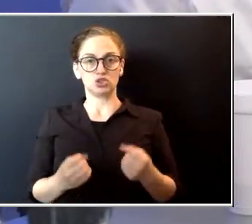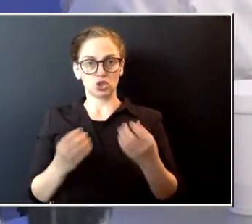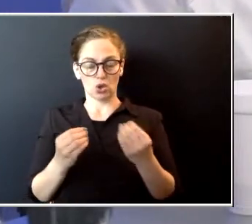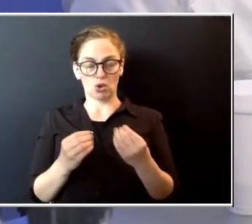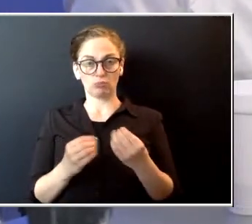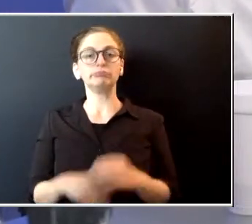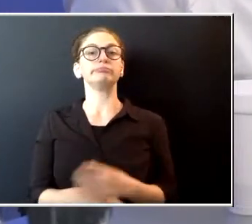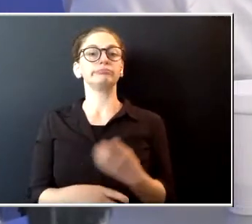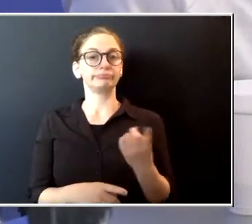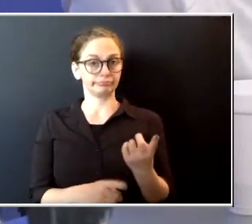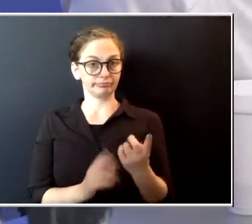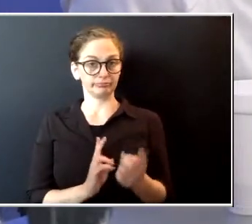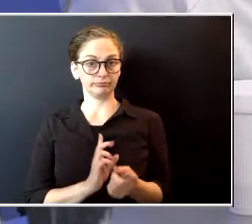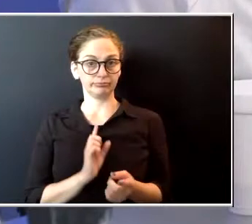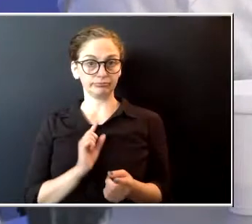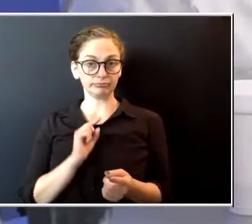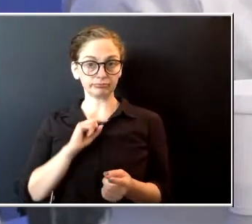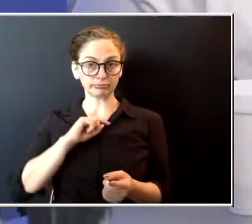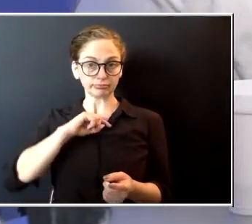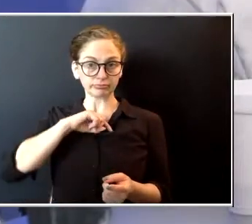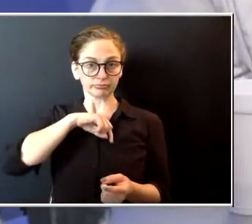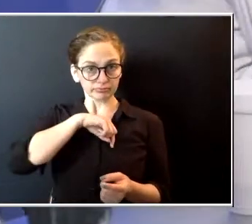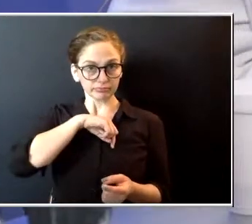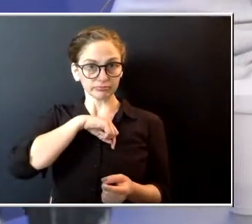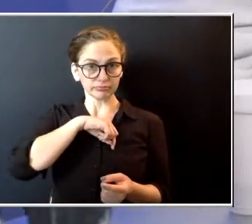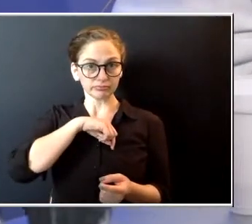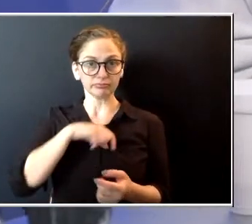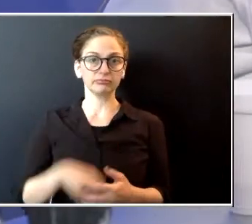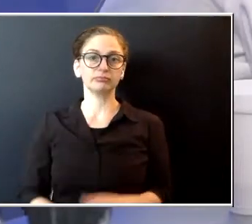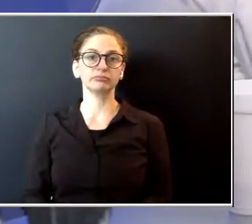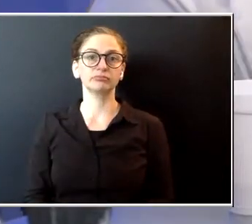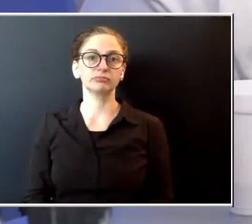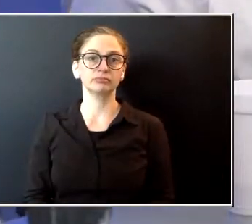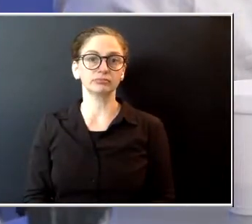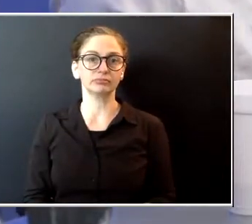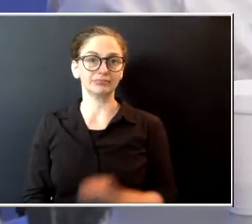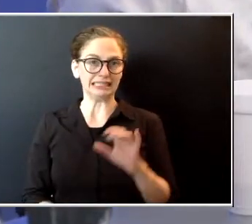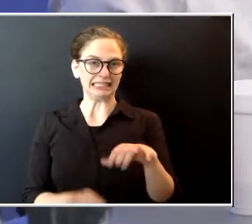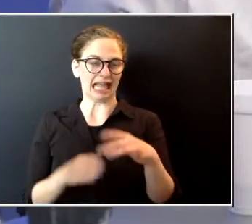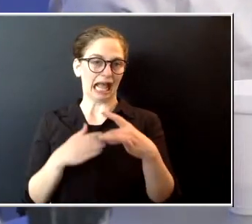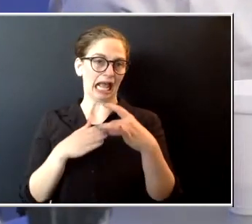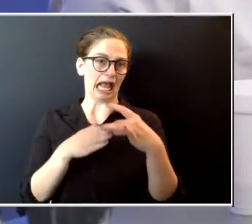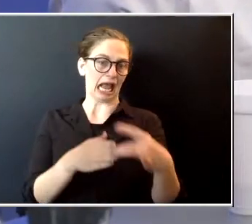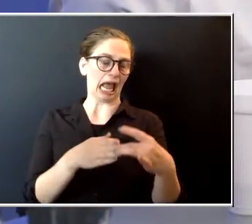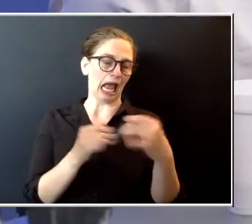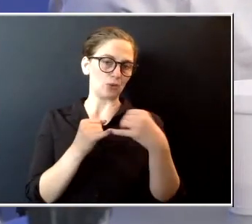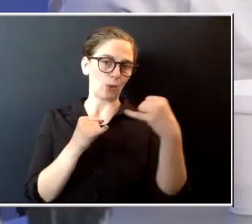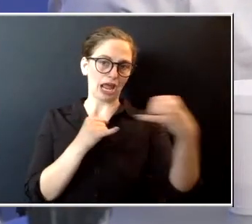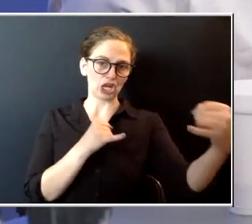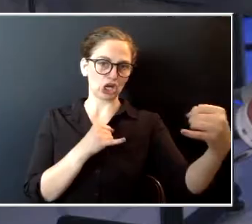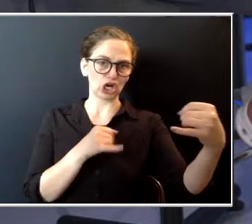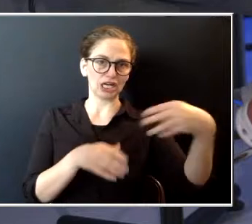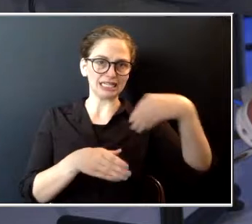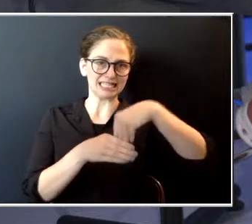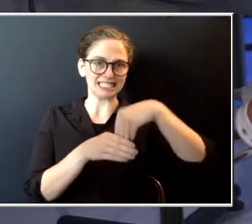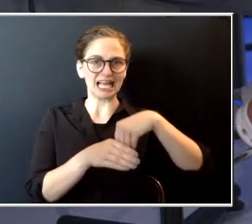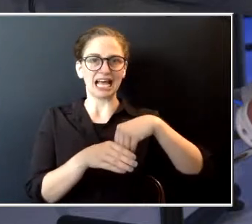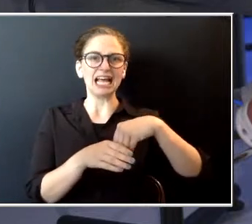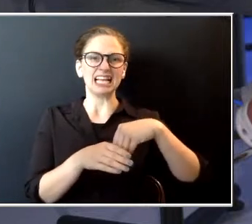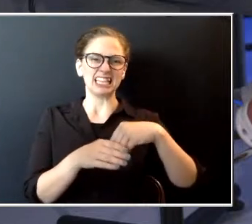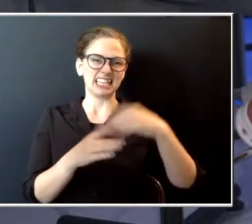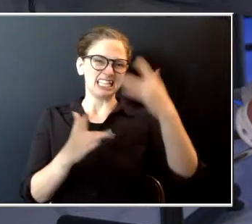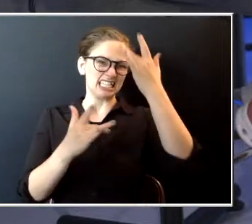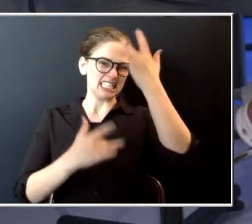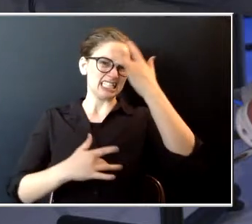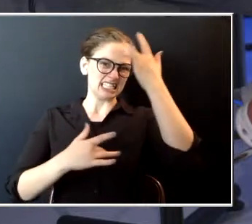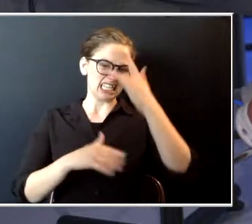unit. It goes over that guide wire, which is across the diseased aortic valve here. Yeah, that looks like kind of a nasty looking valve. Yeah, it's like, you see it's not really